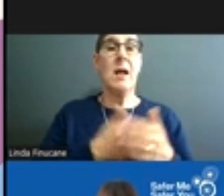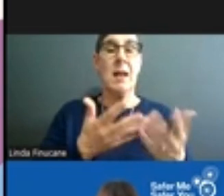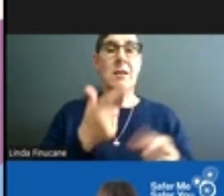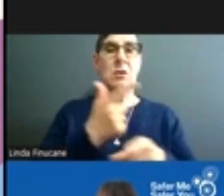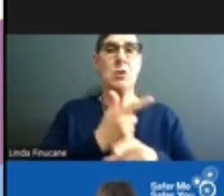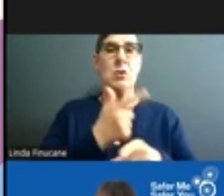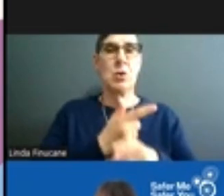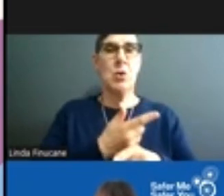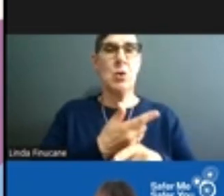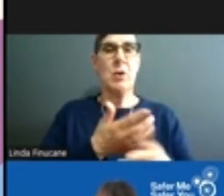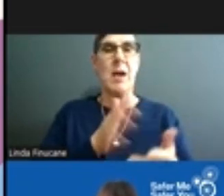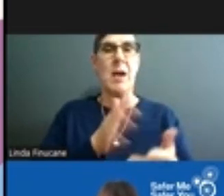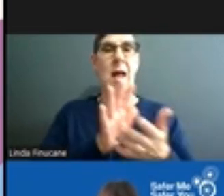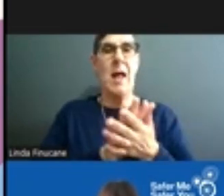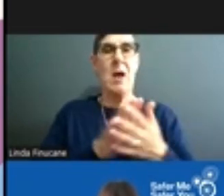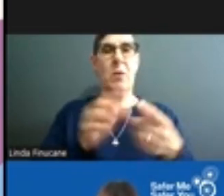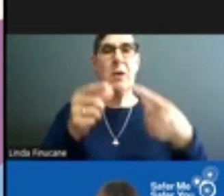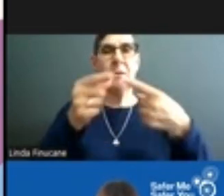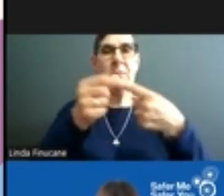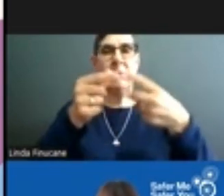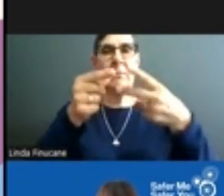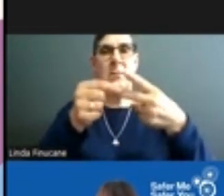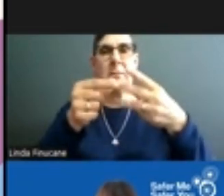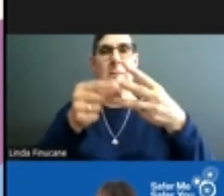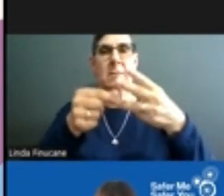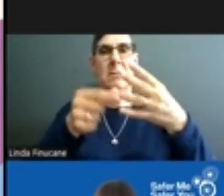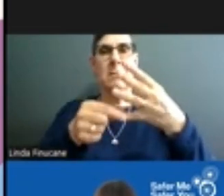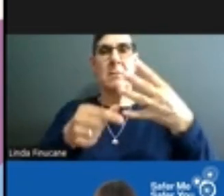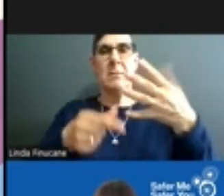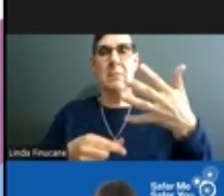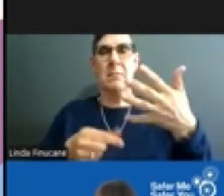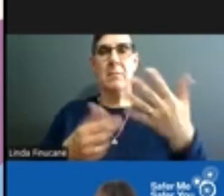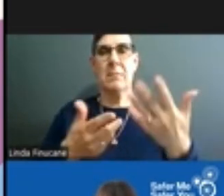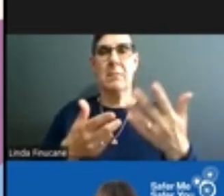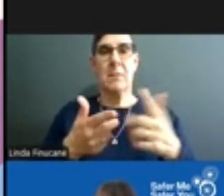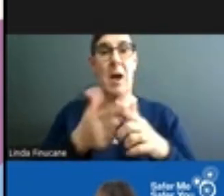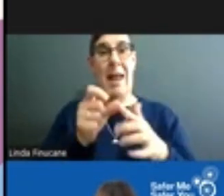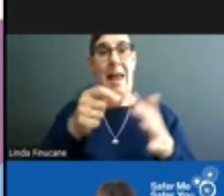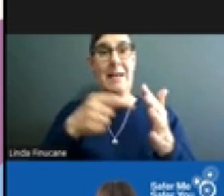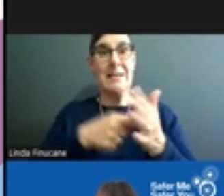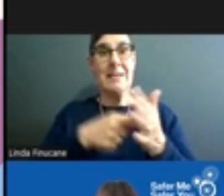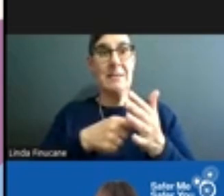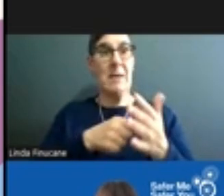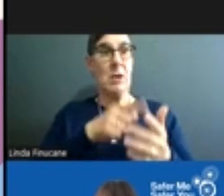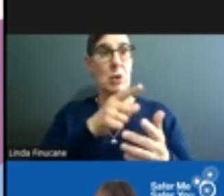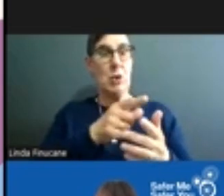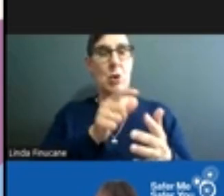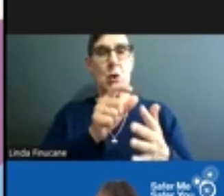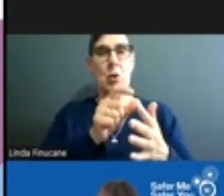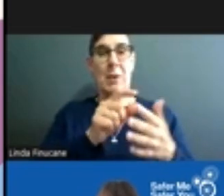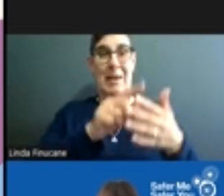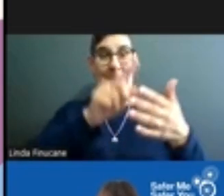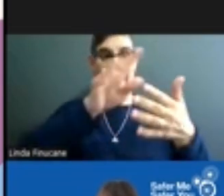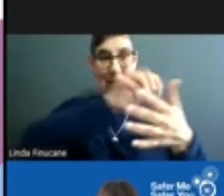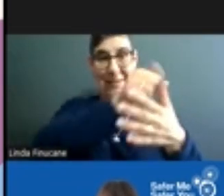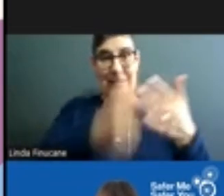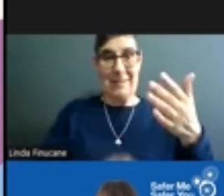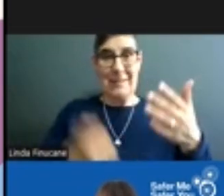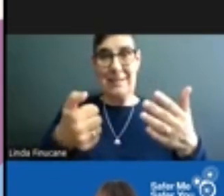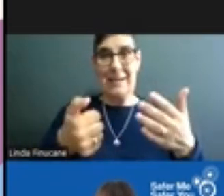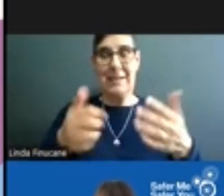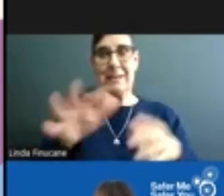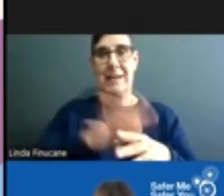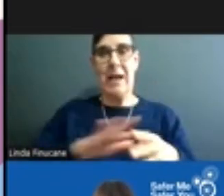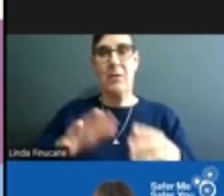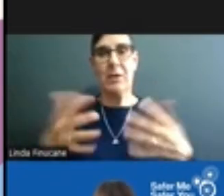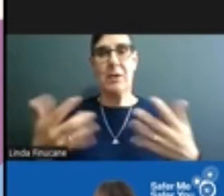meet these key areas together. This is what I'm expecting of you. I expect that all 6 of these areas will be met, as